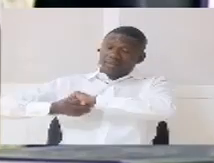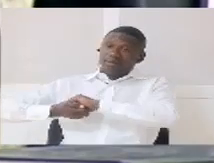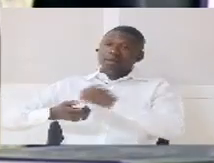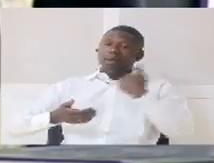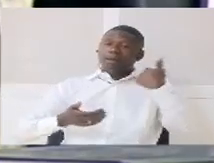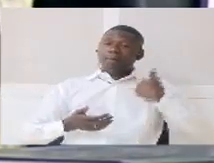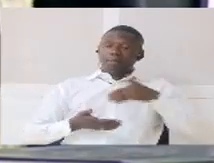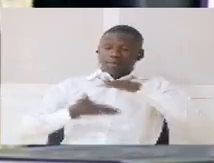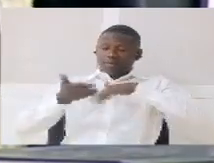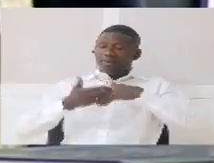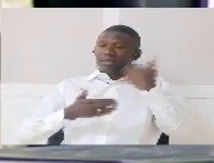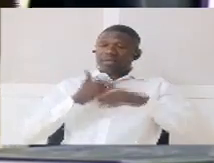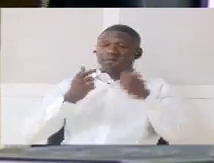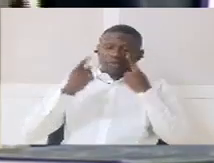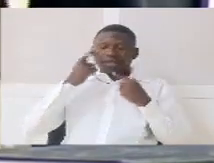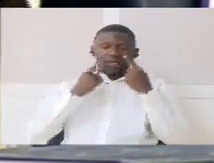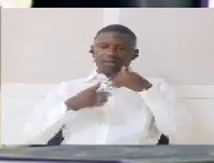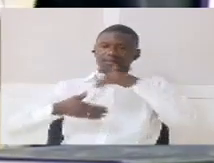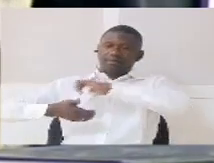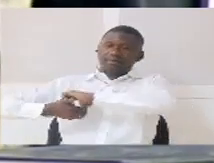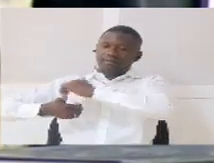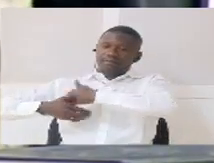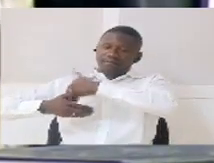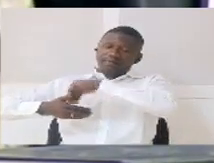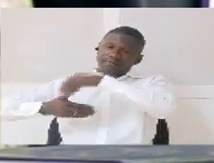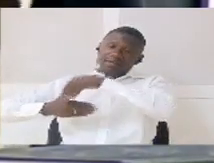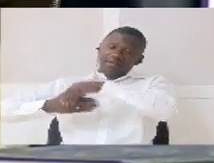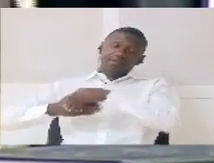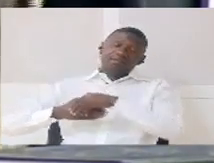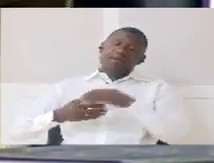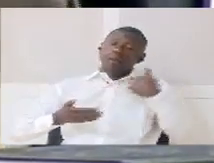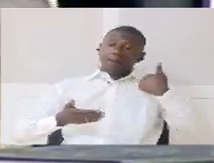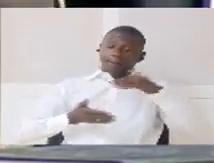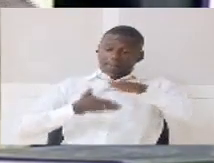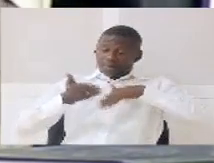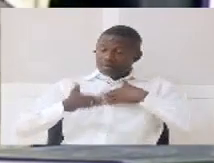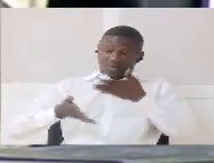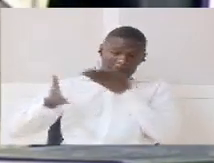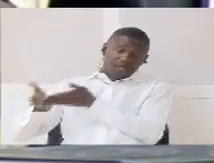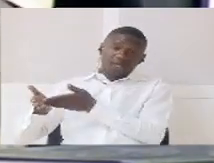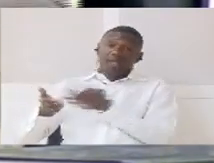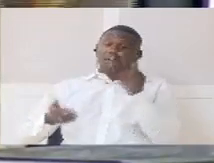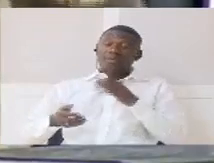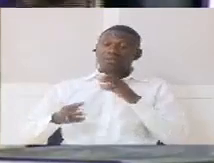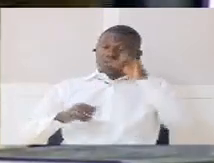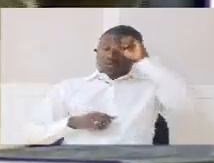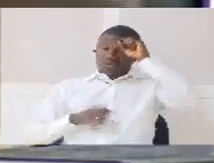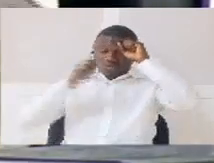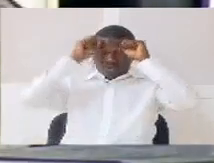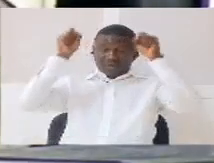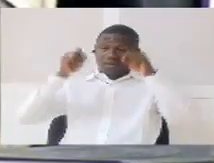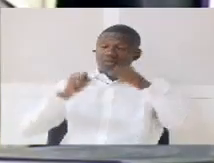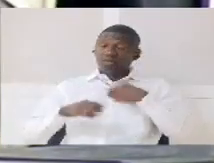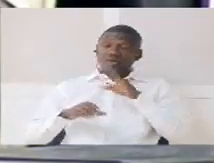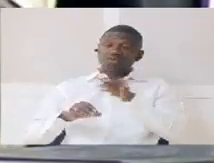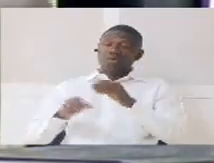The papers don't cry in a file. A paper yetera je. The papers should be there. Minion government do man action ta. If this government fails the next to take government action, coming.